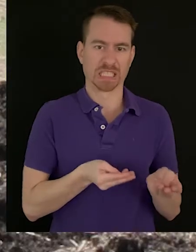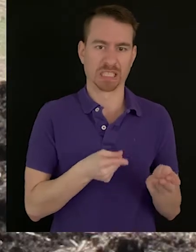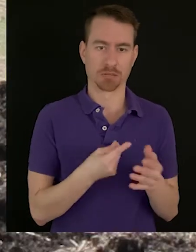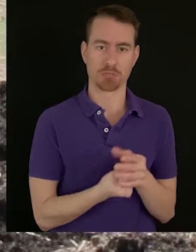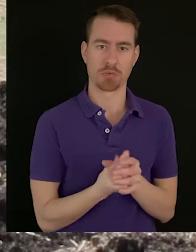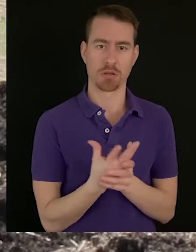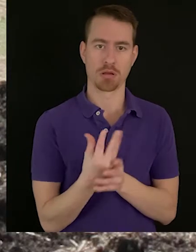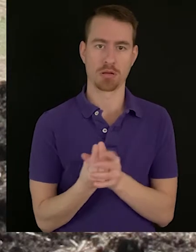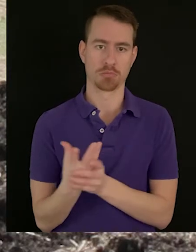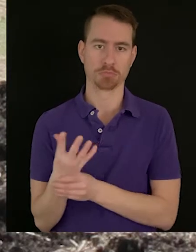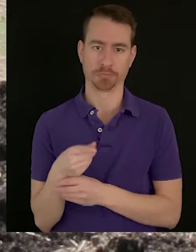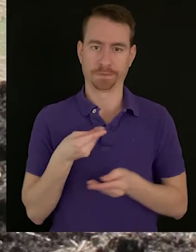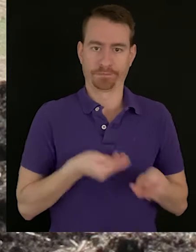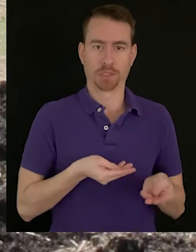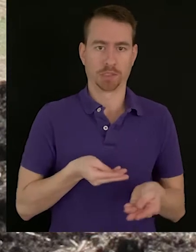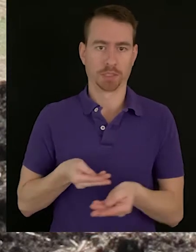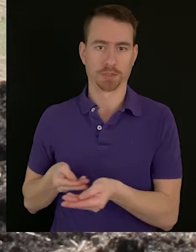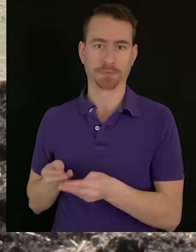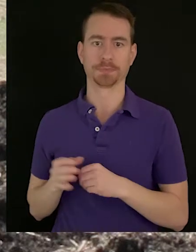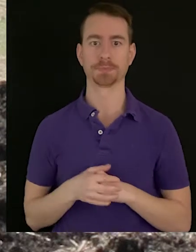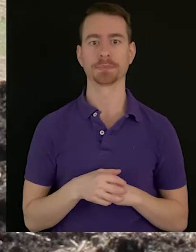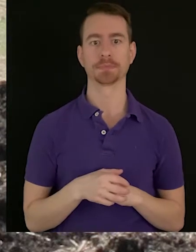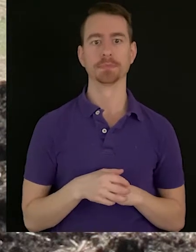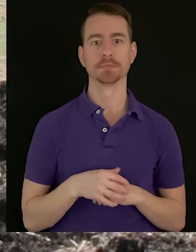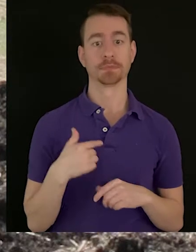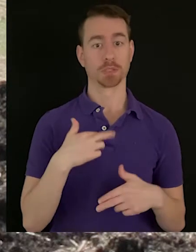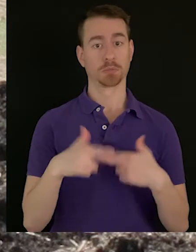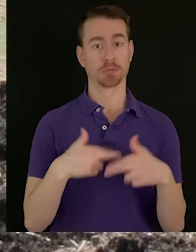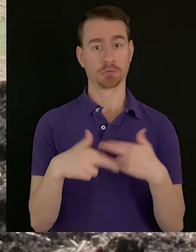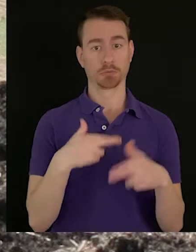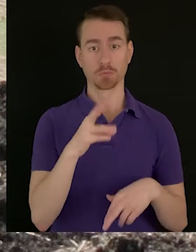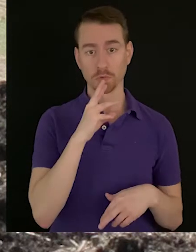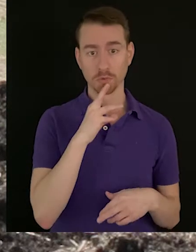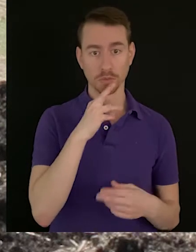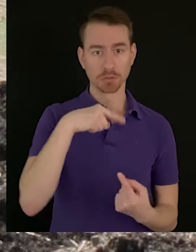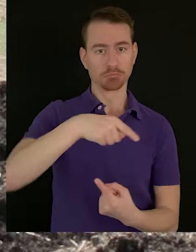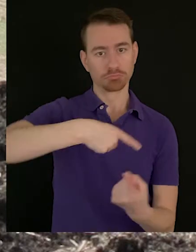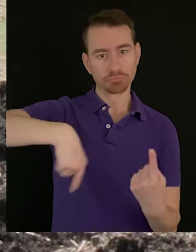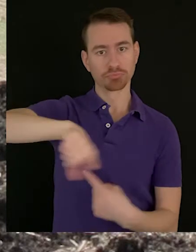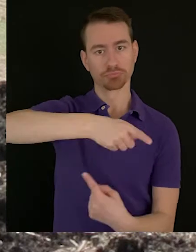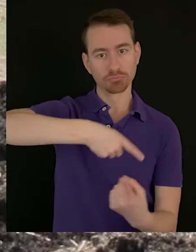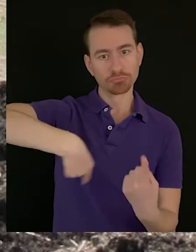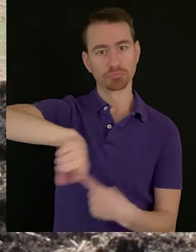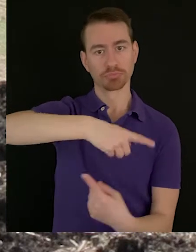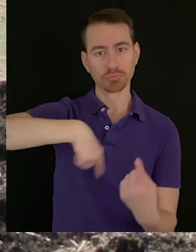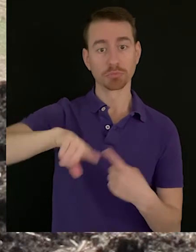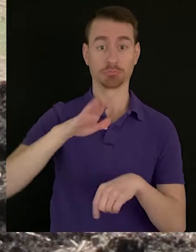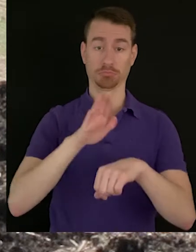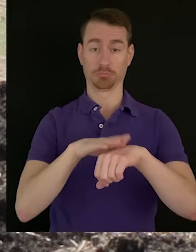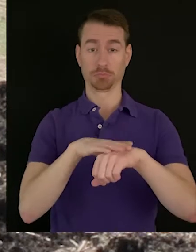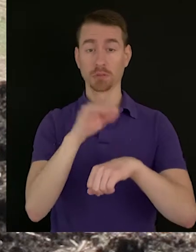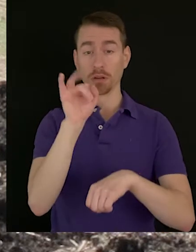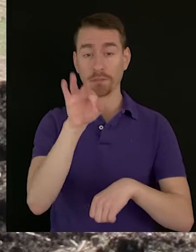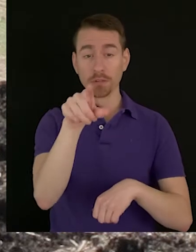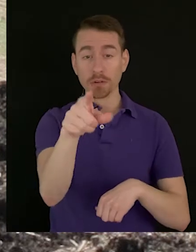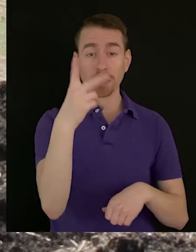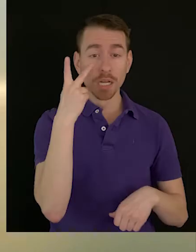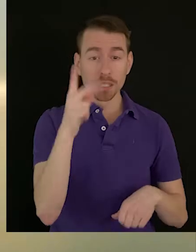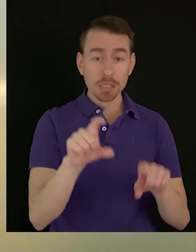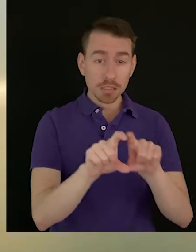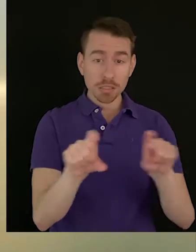production. Loop, like all of our products, is regularly tested and regulated by the Department of Ecology to ensure its